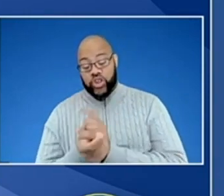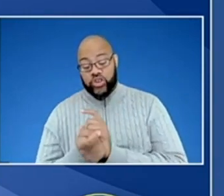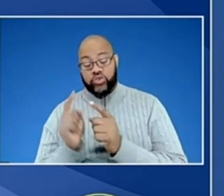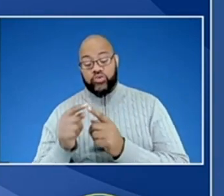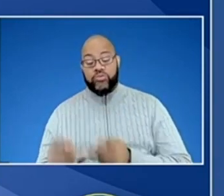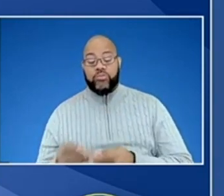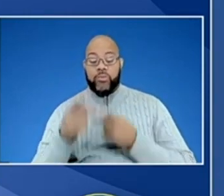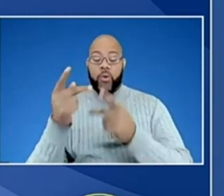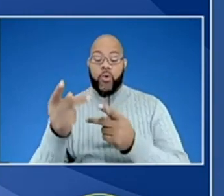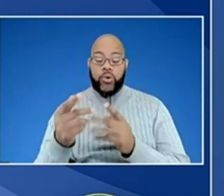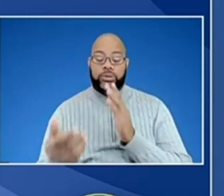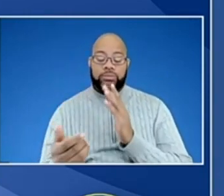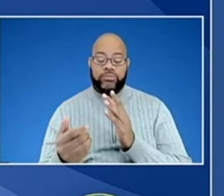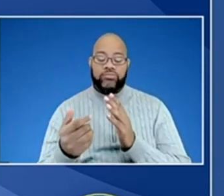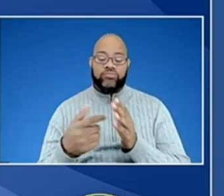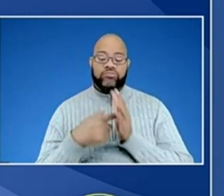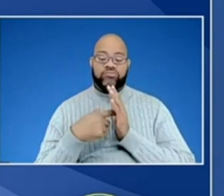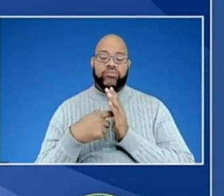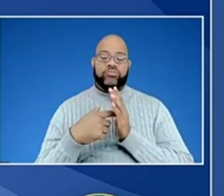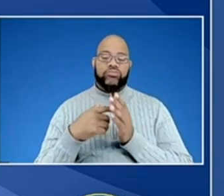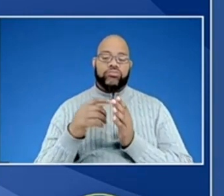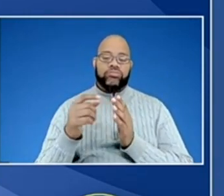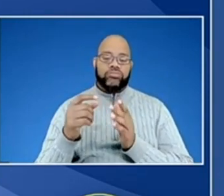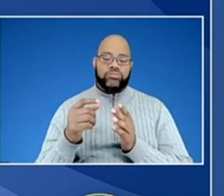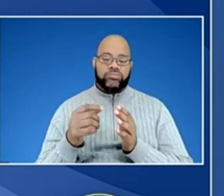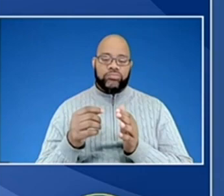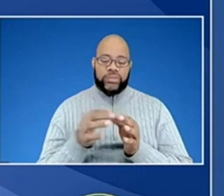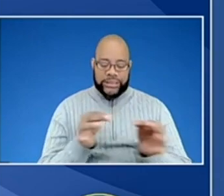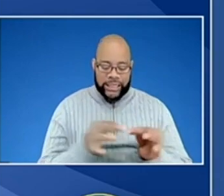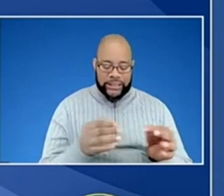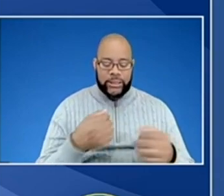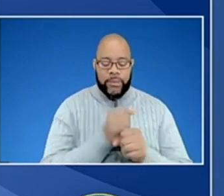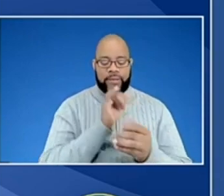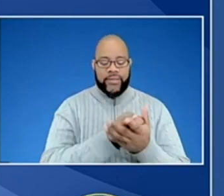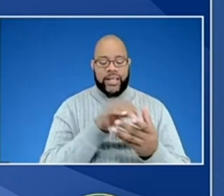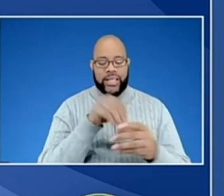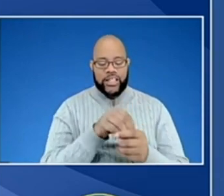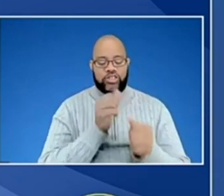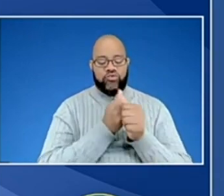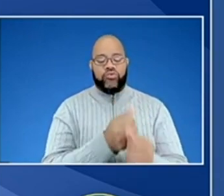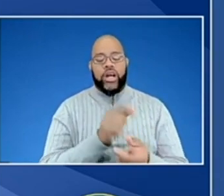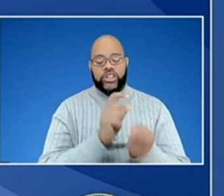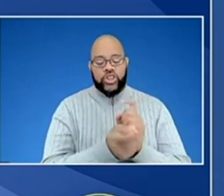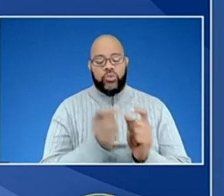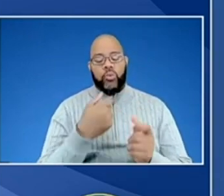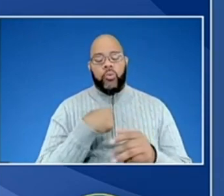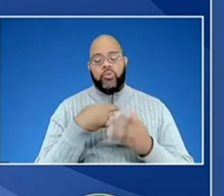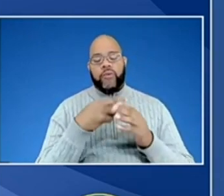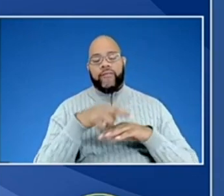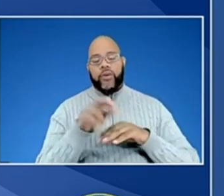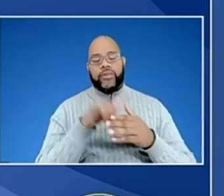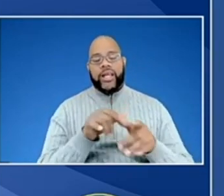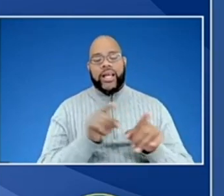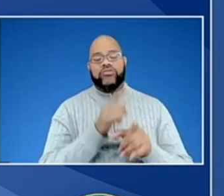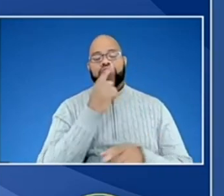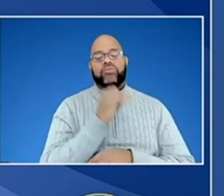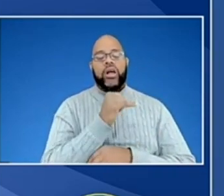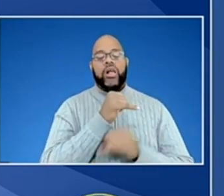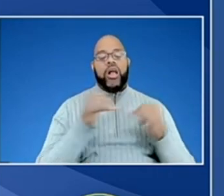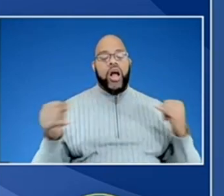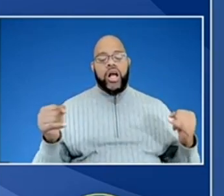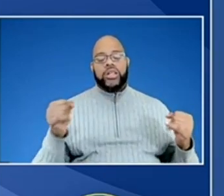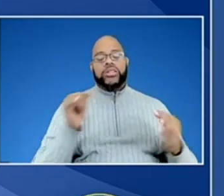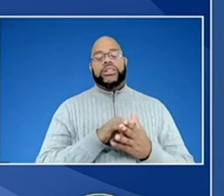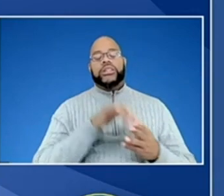proposed amendatory text, we ask that you make those in track changes or what we refer to as red lines, which is